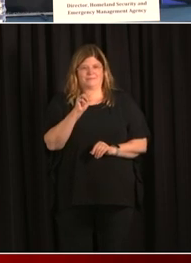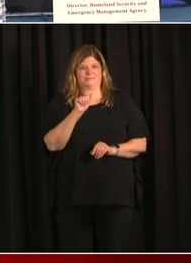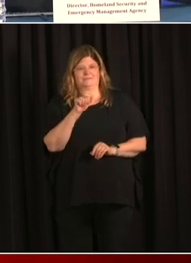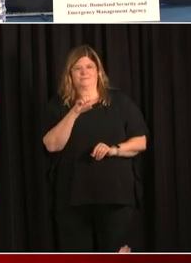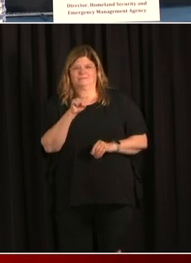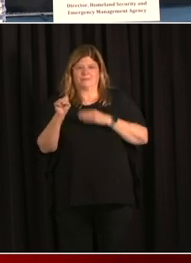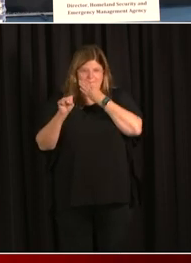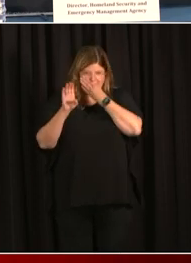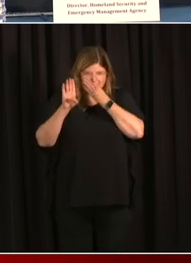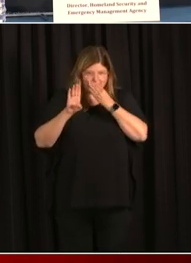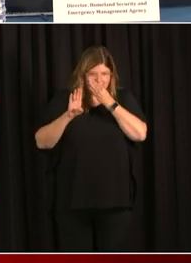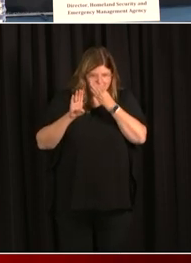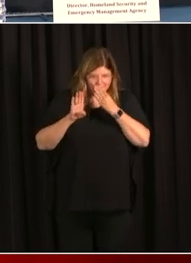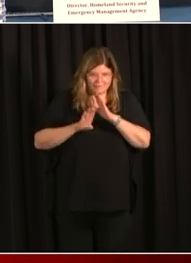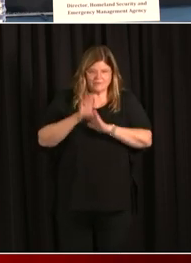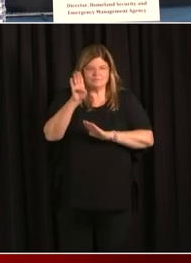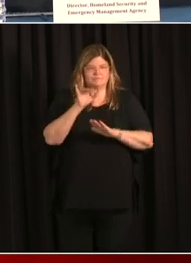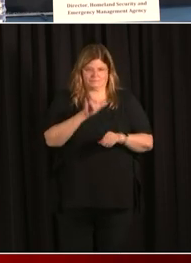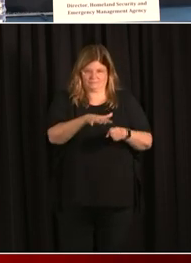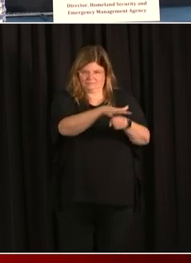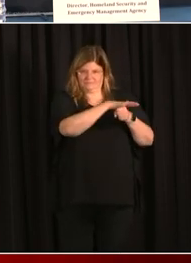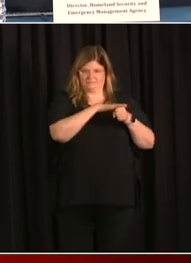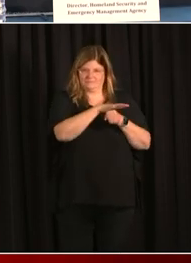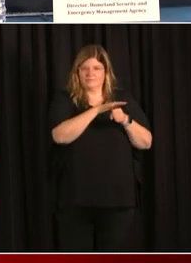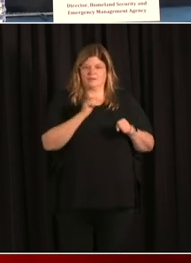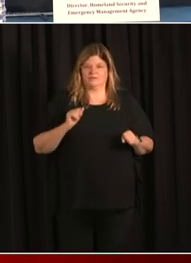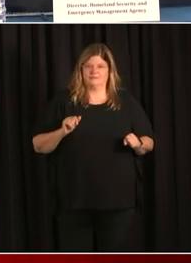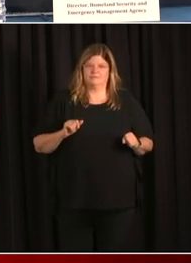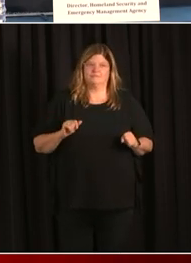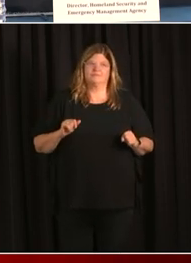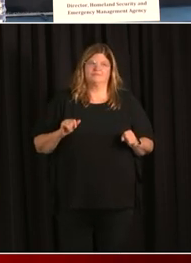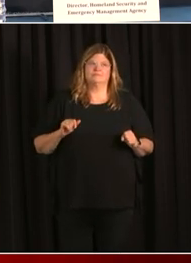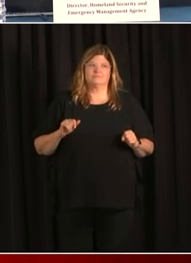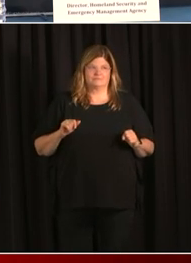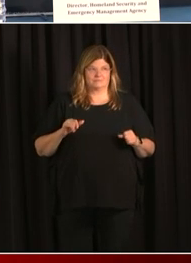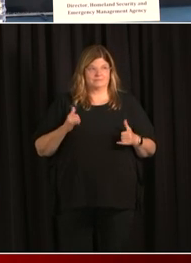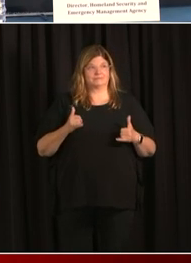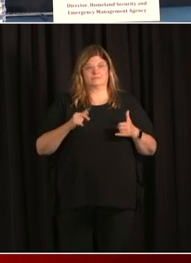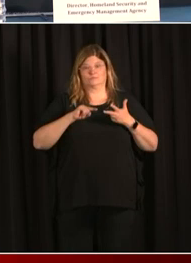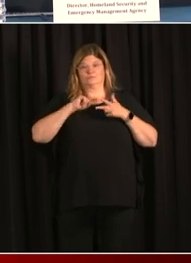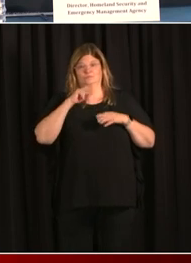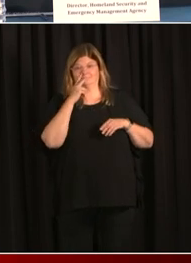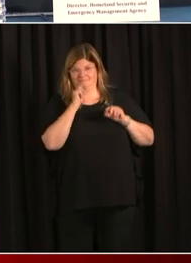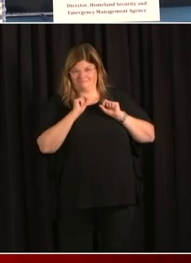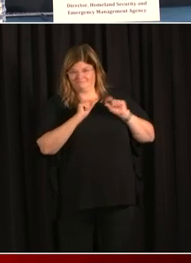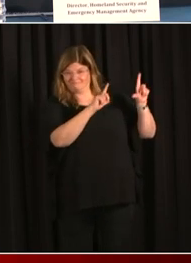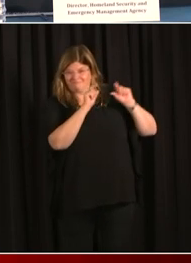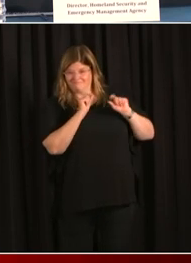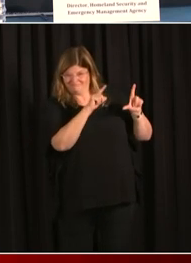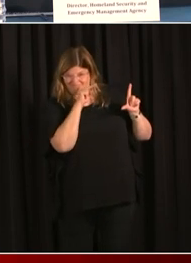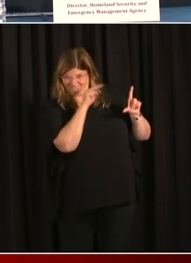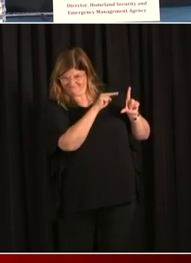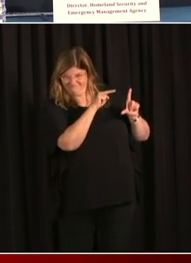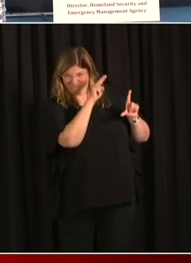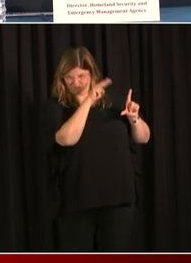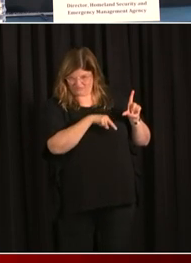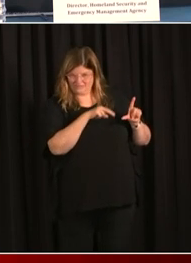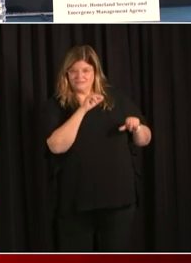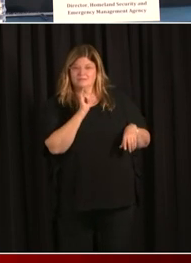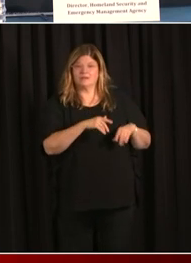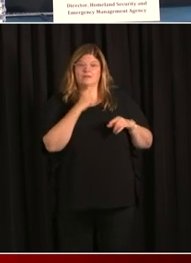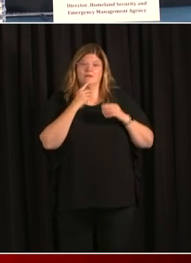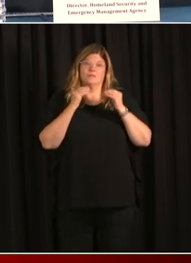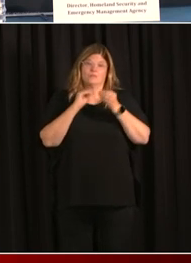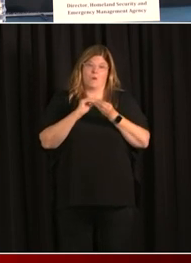mass surge site. Next slide. We also knew that in addition to the robust community